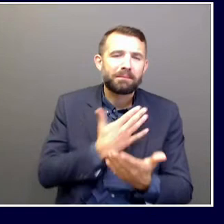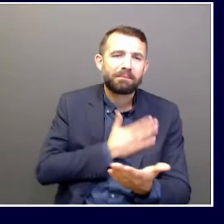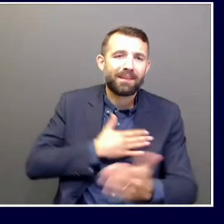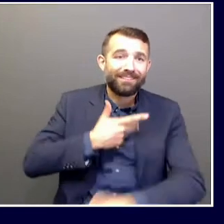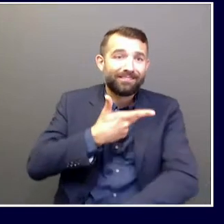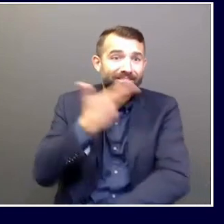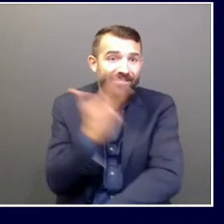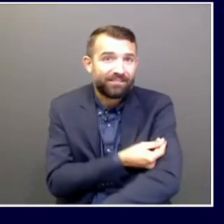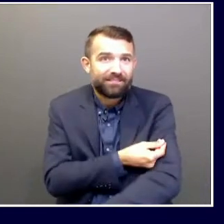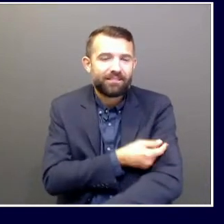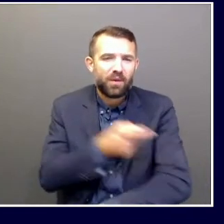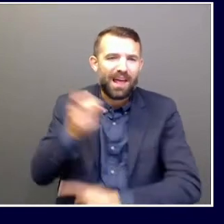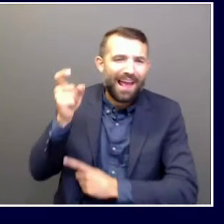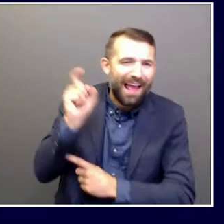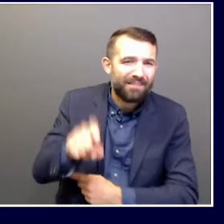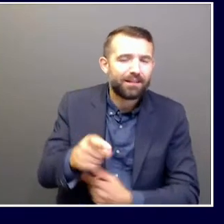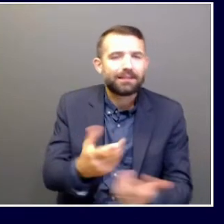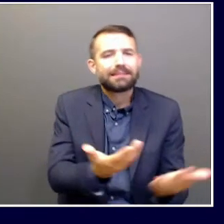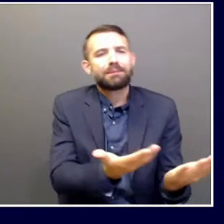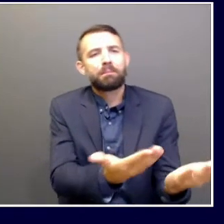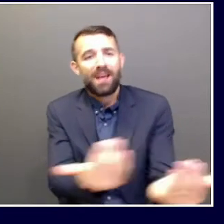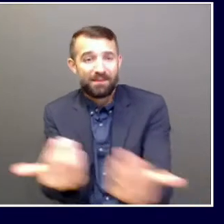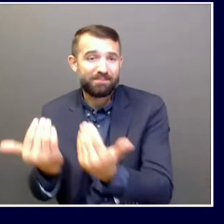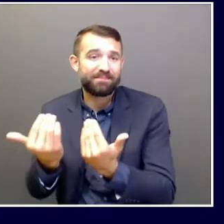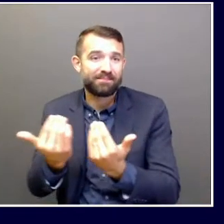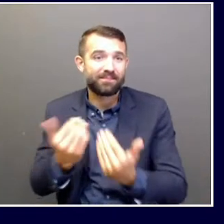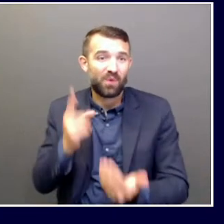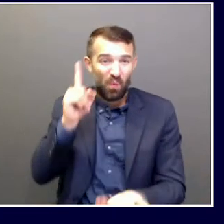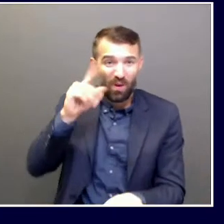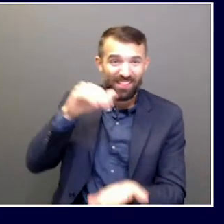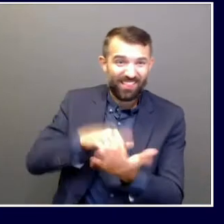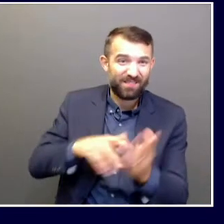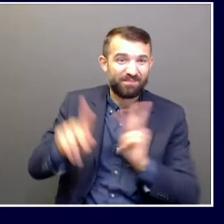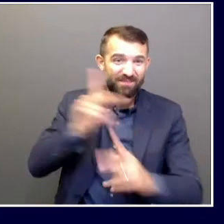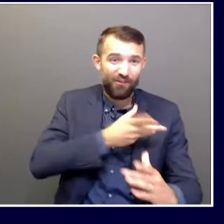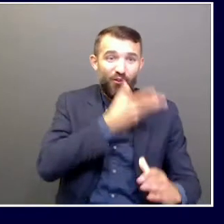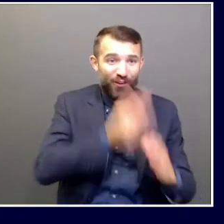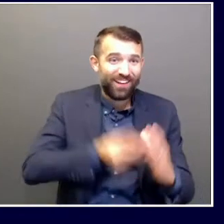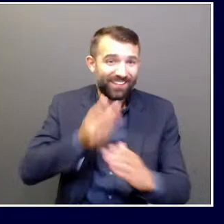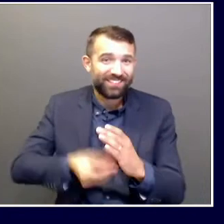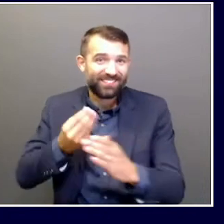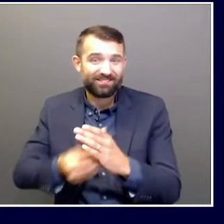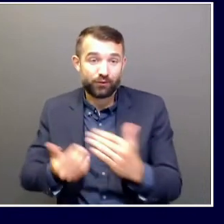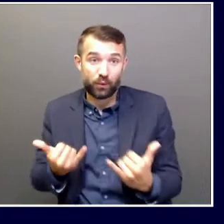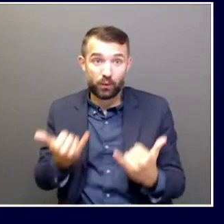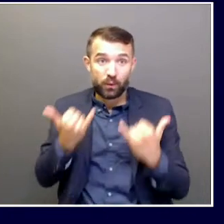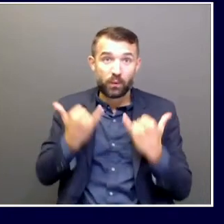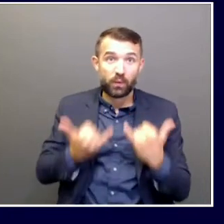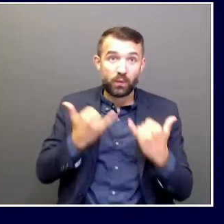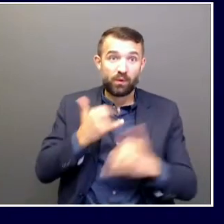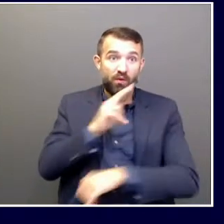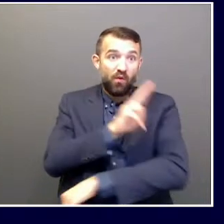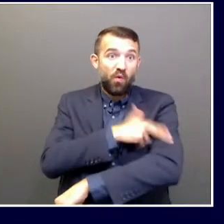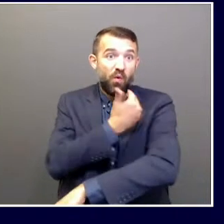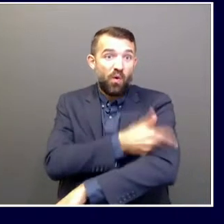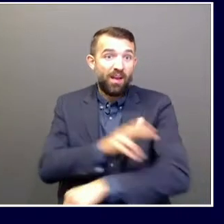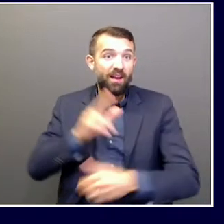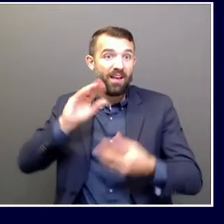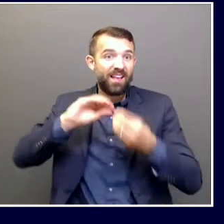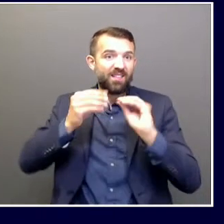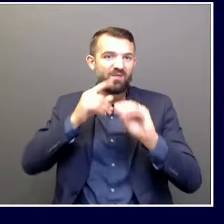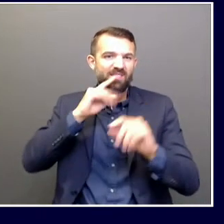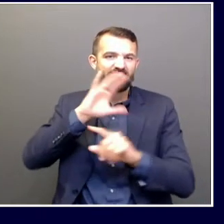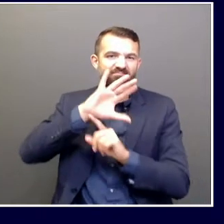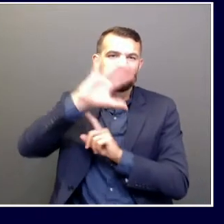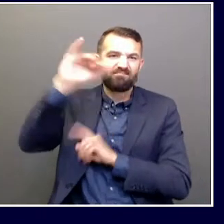people in hospitals, including a record number of people in ICUs. The vast majority of those people